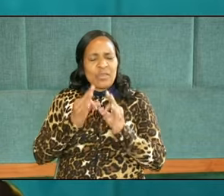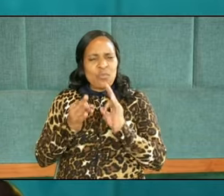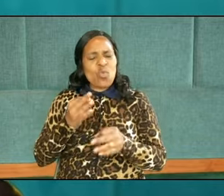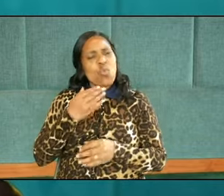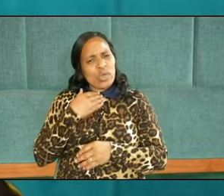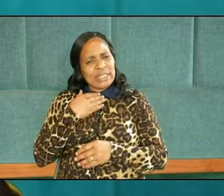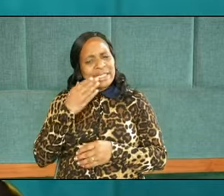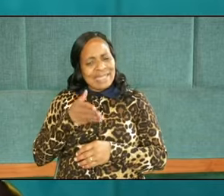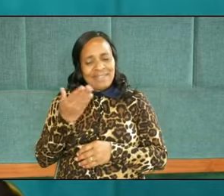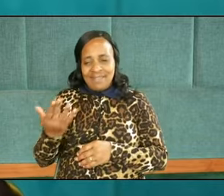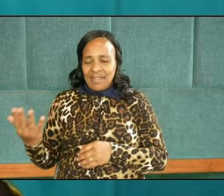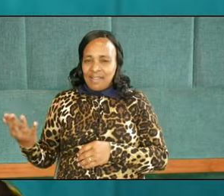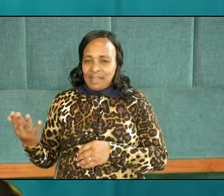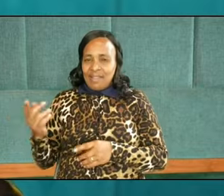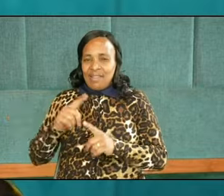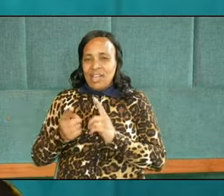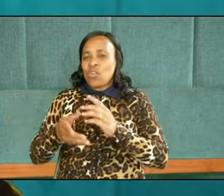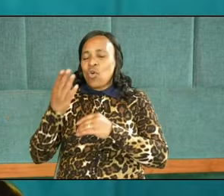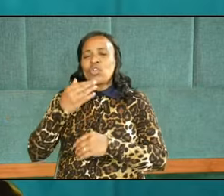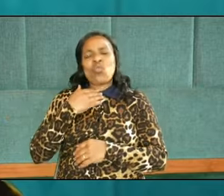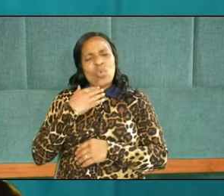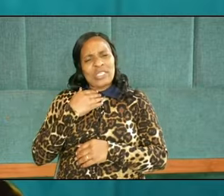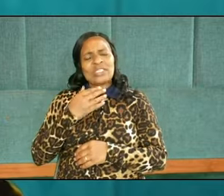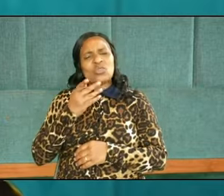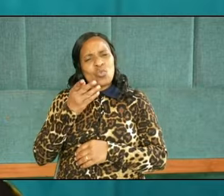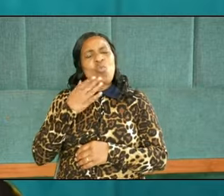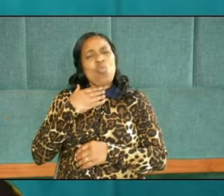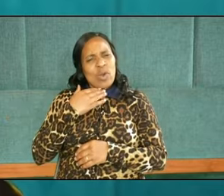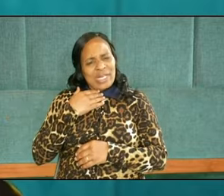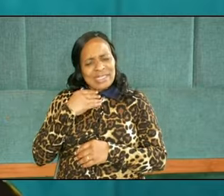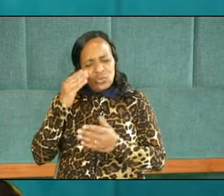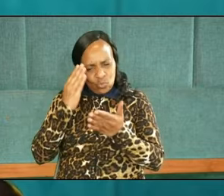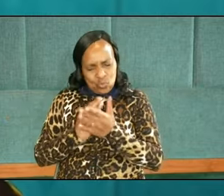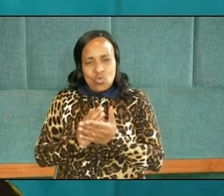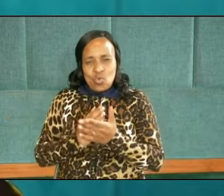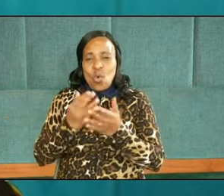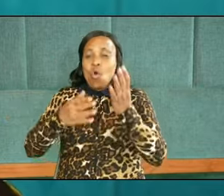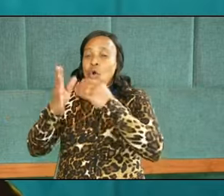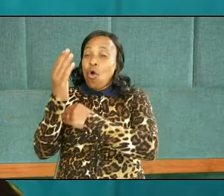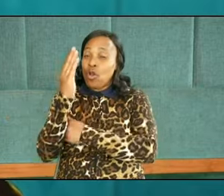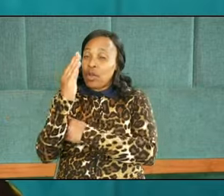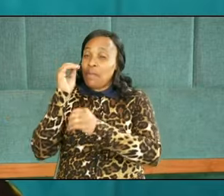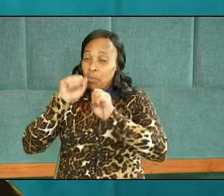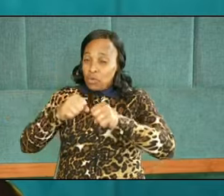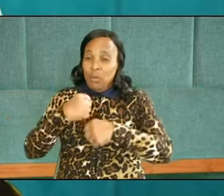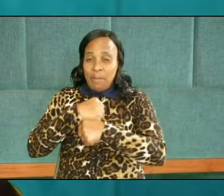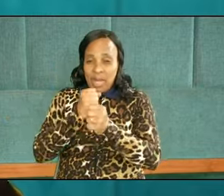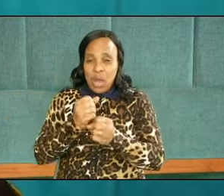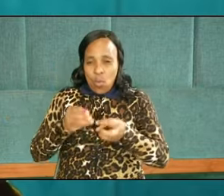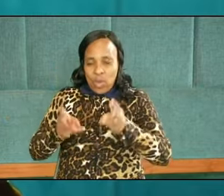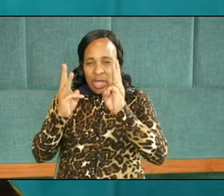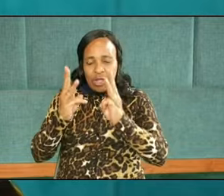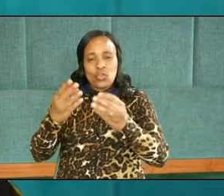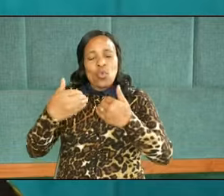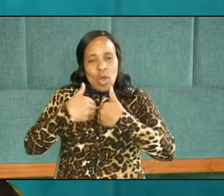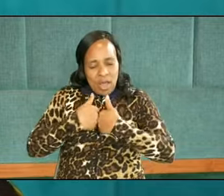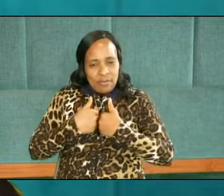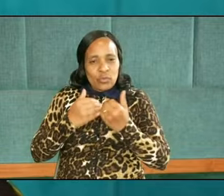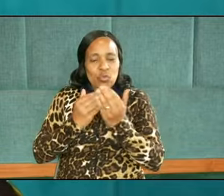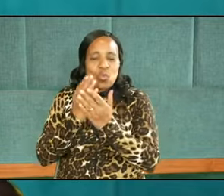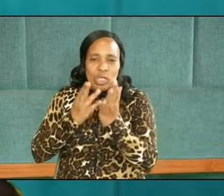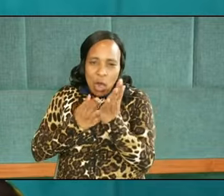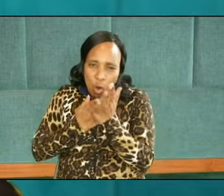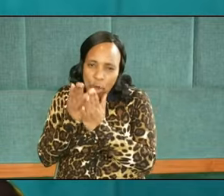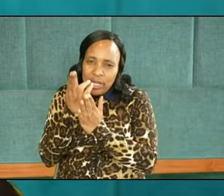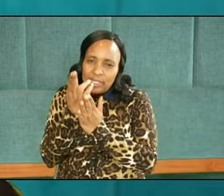a thing and God knows the desire of your heart that you desire such a thing, God would make a way for you to acquire it by honest means.